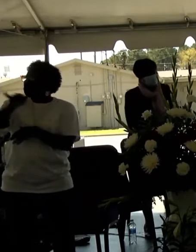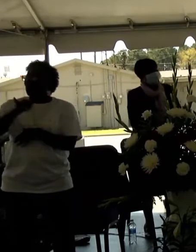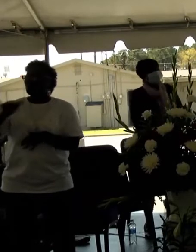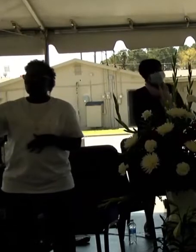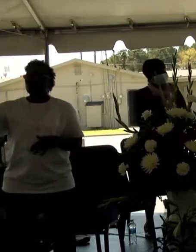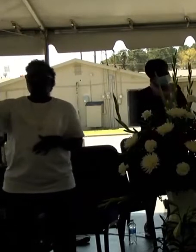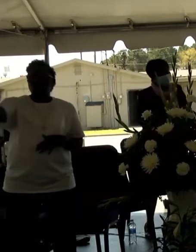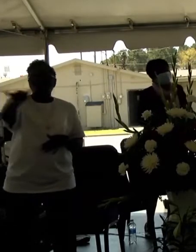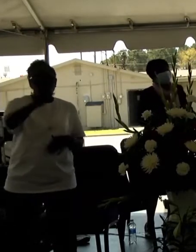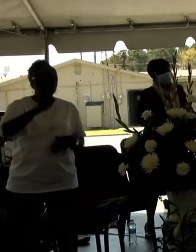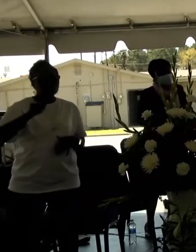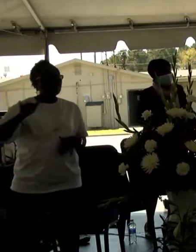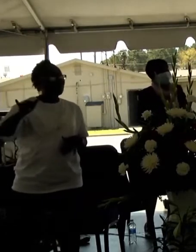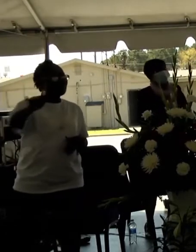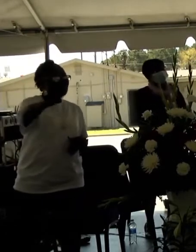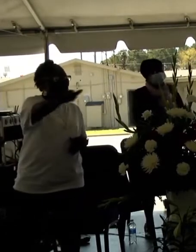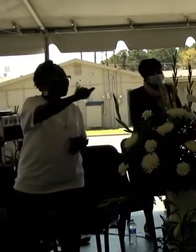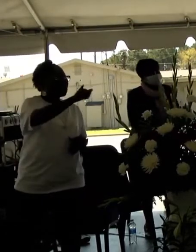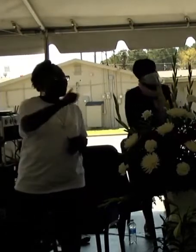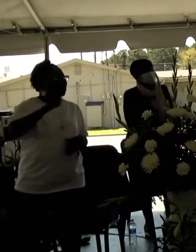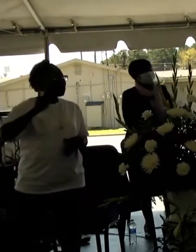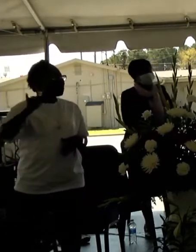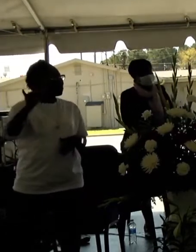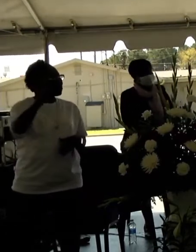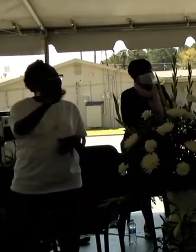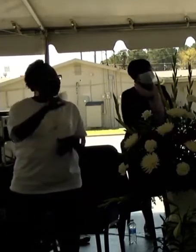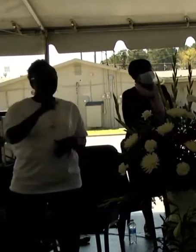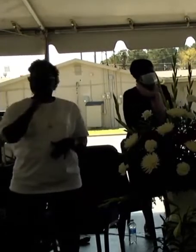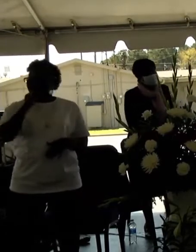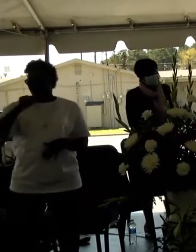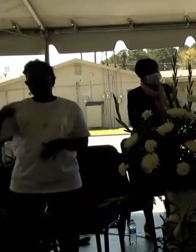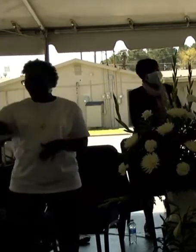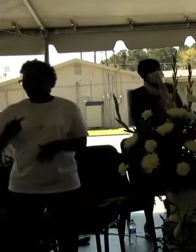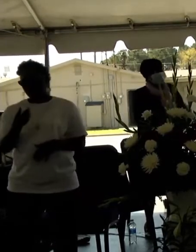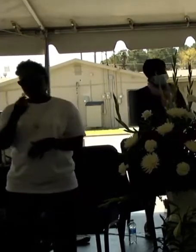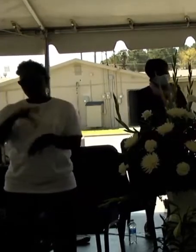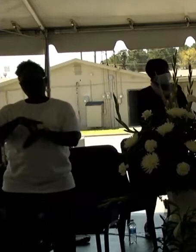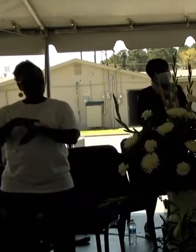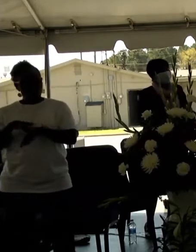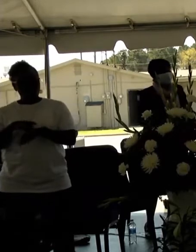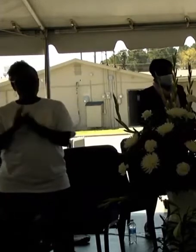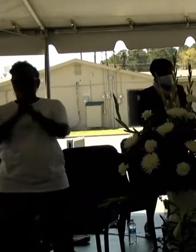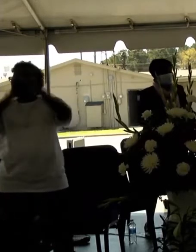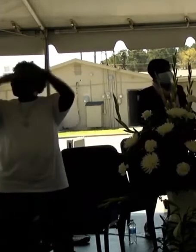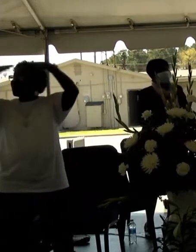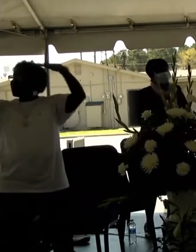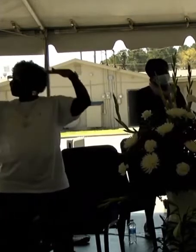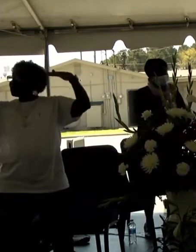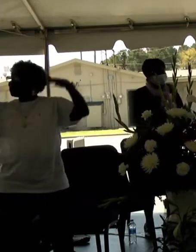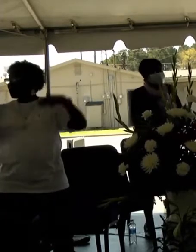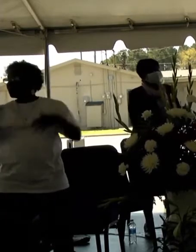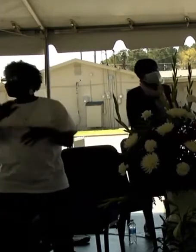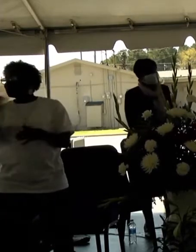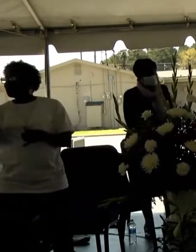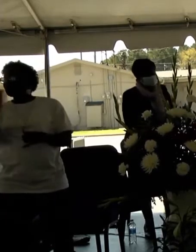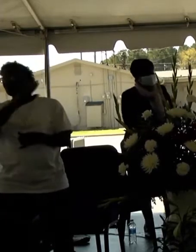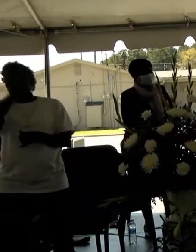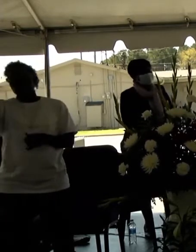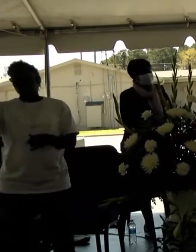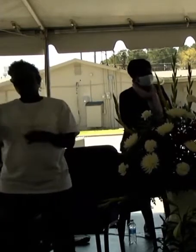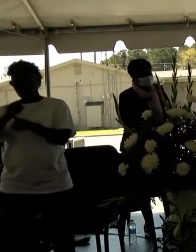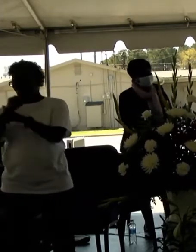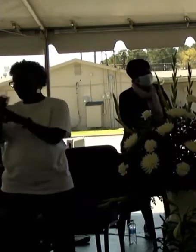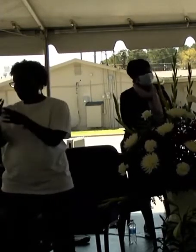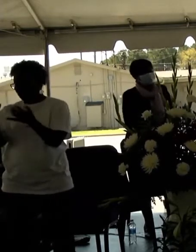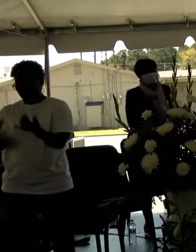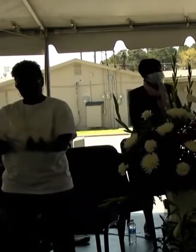raised. And that's not just from earth to heaven. That's in your situation right now. I didn't know it came with all of